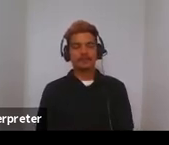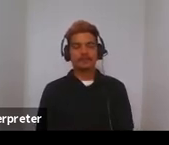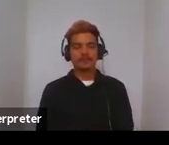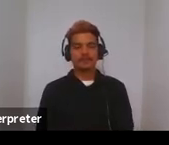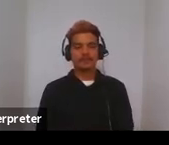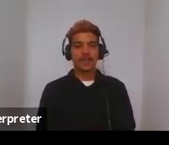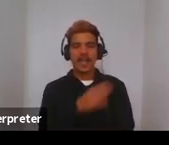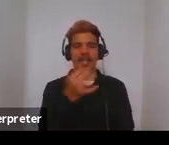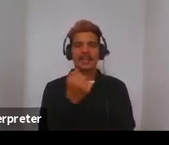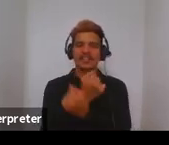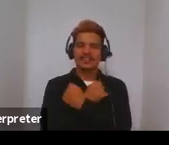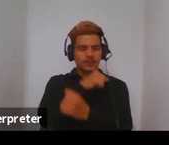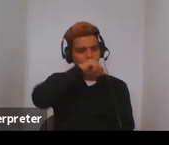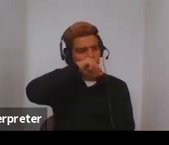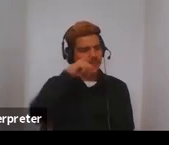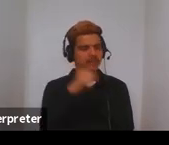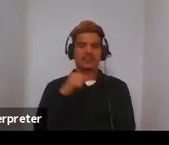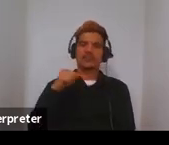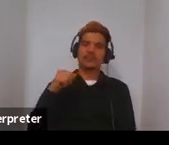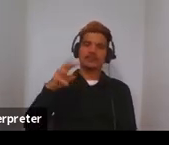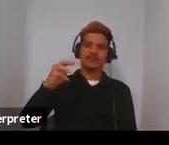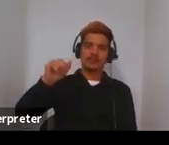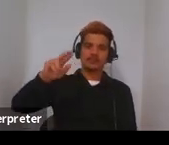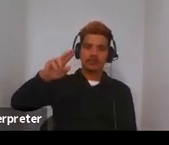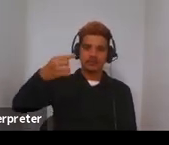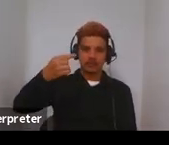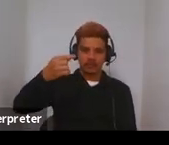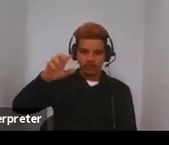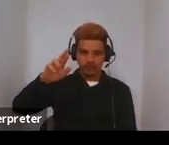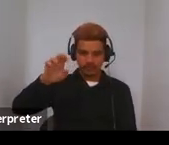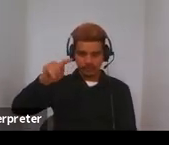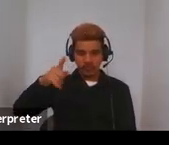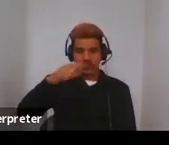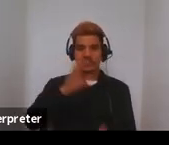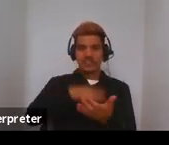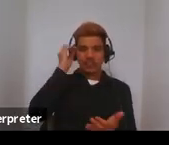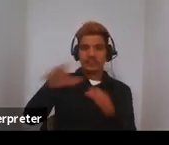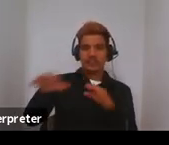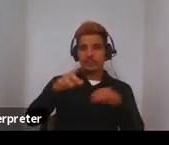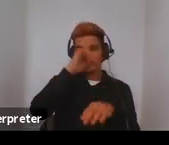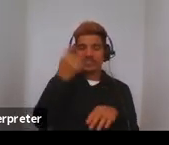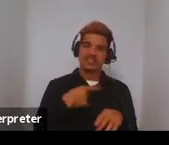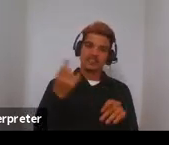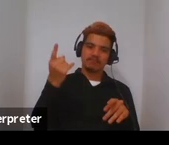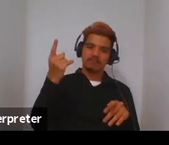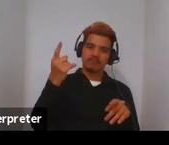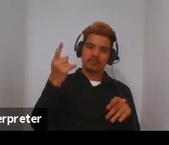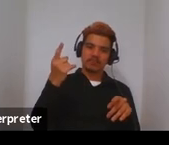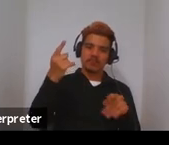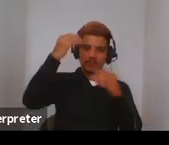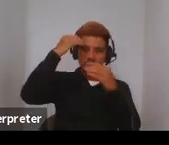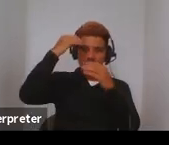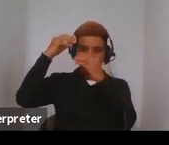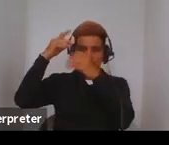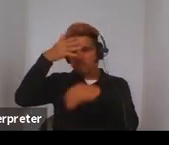And I love what Margaret said, that it's a learned behavior, because the great thing about that is it can be unlearned. So prevention